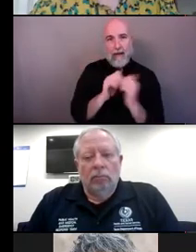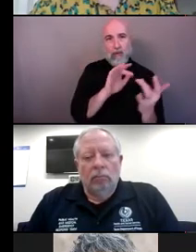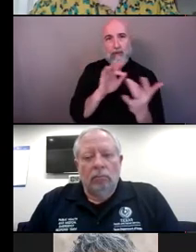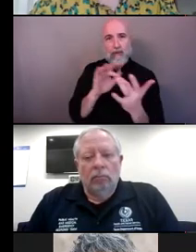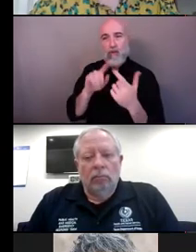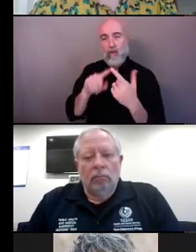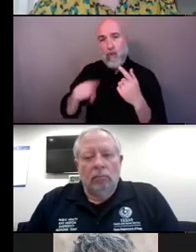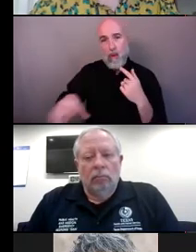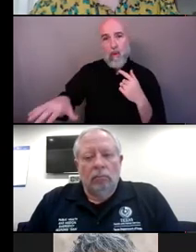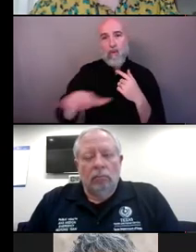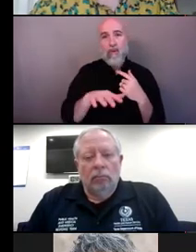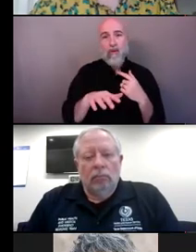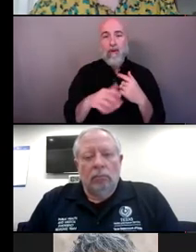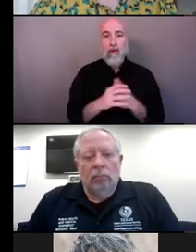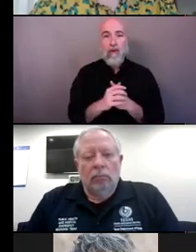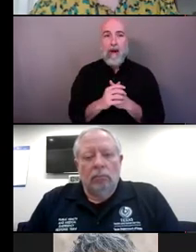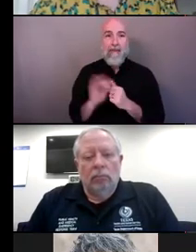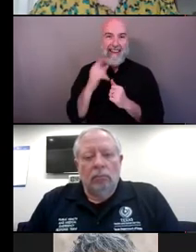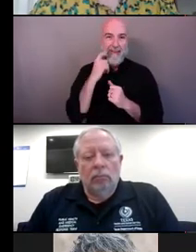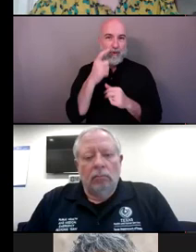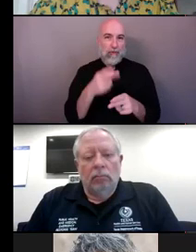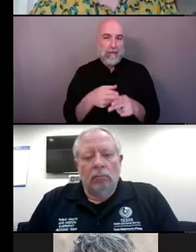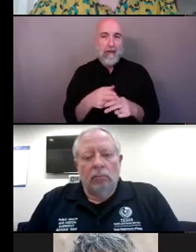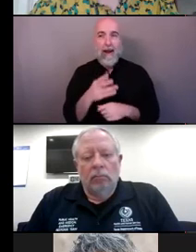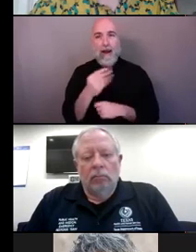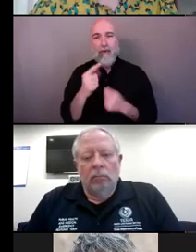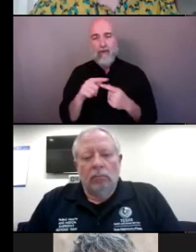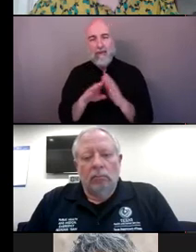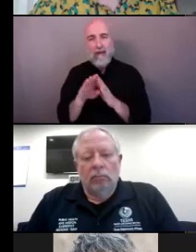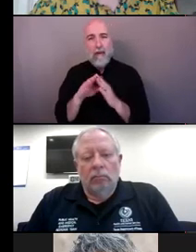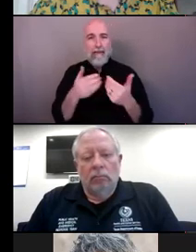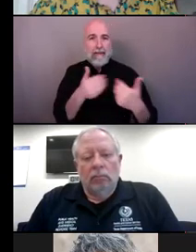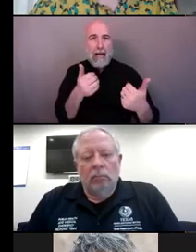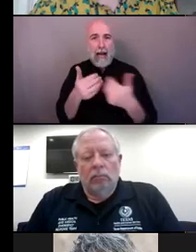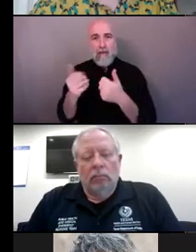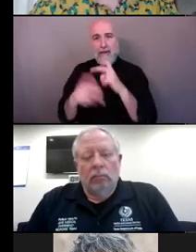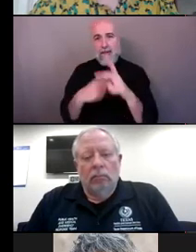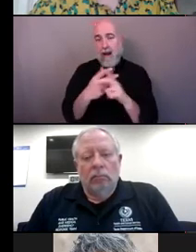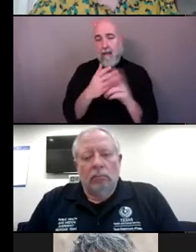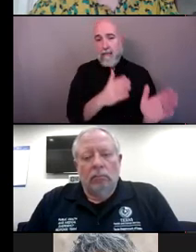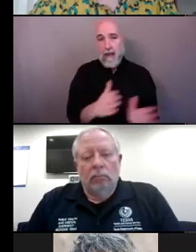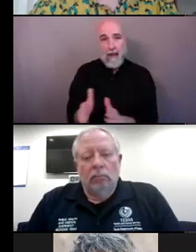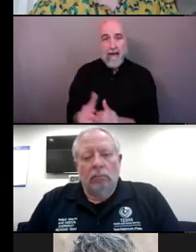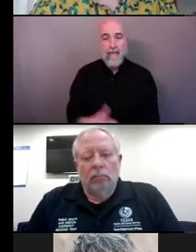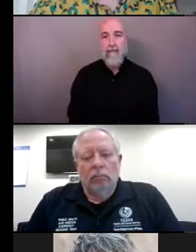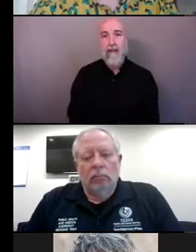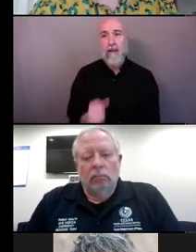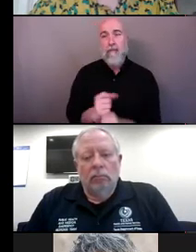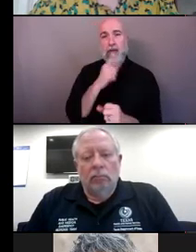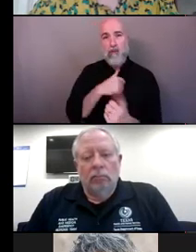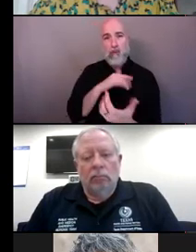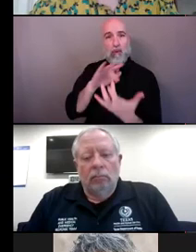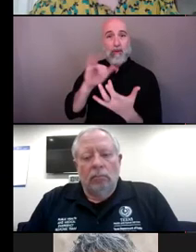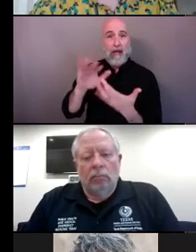to those that, like those you've mentioned here, and develop separate type plans to reach that